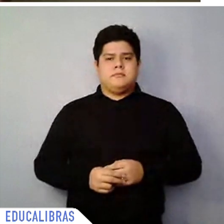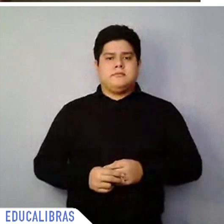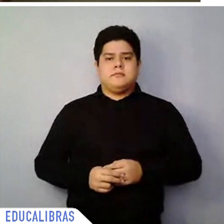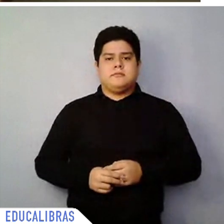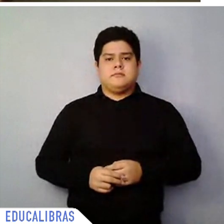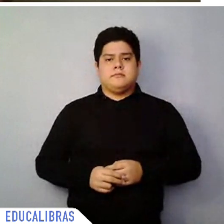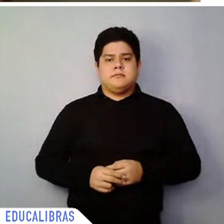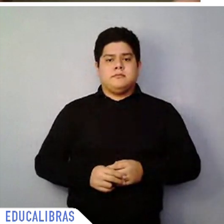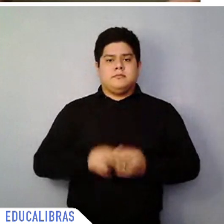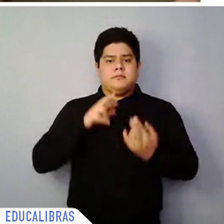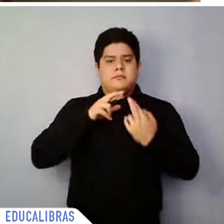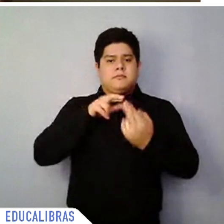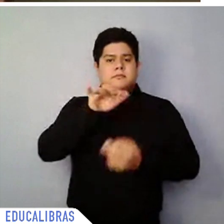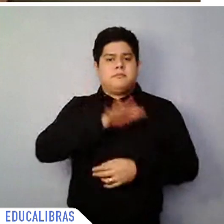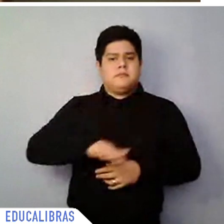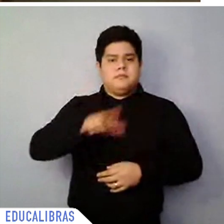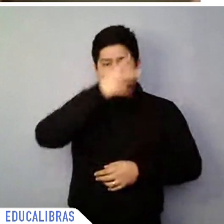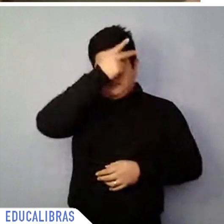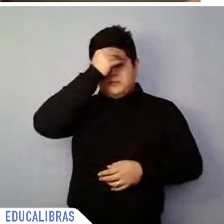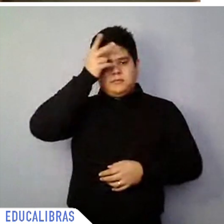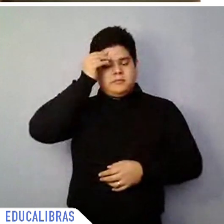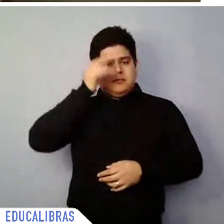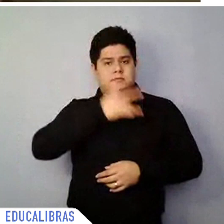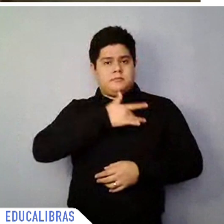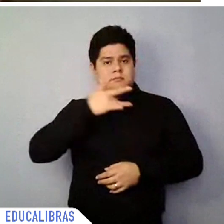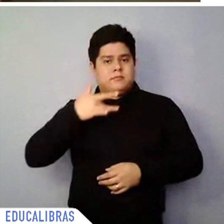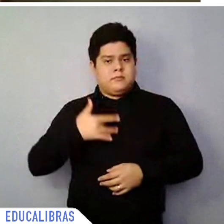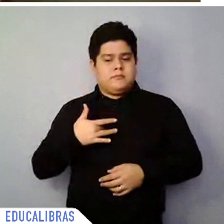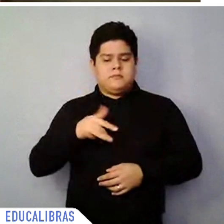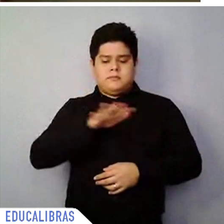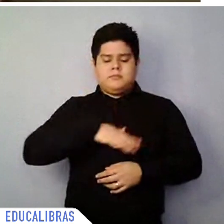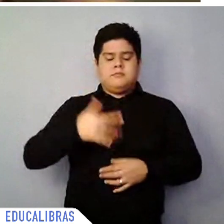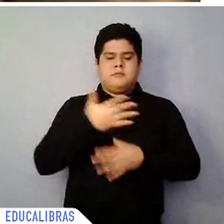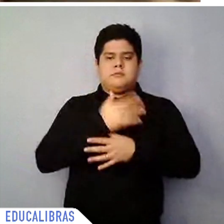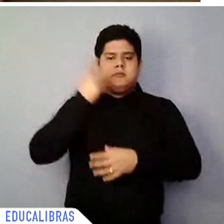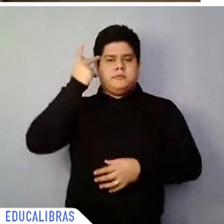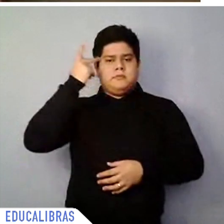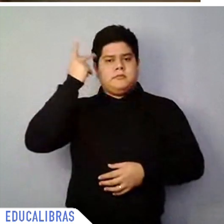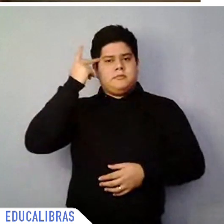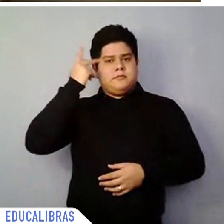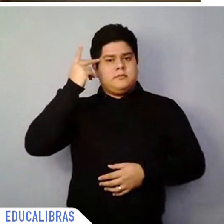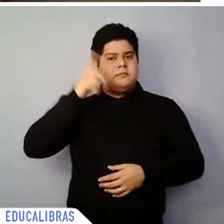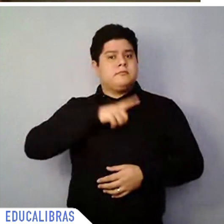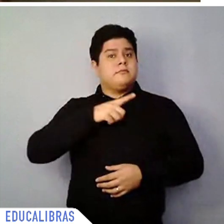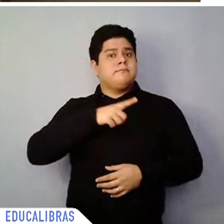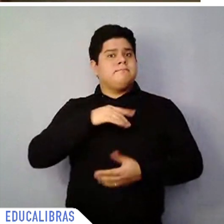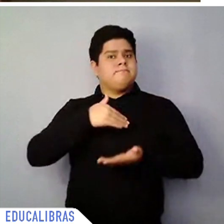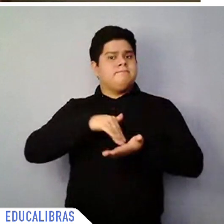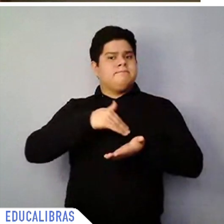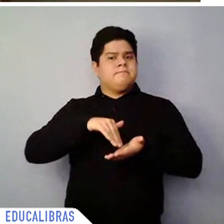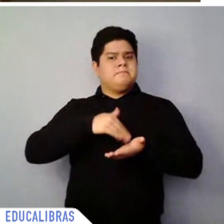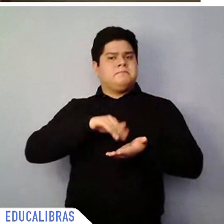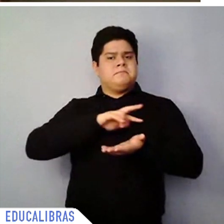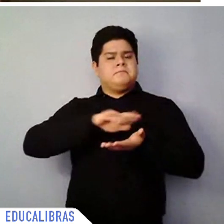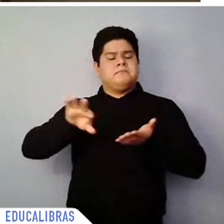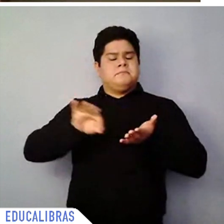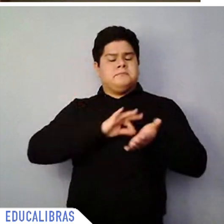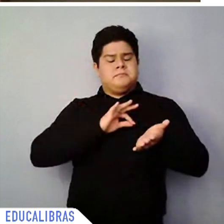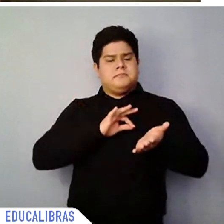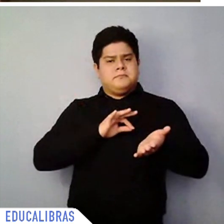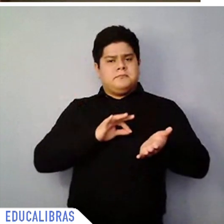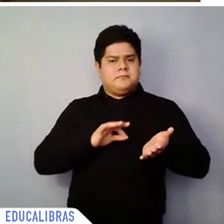what DASA does is they have a contract with SUS. If you take the municipal health system of the city of São